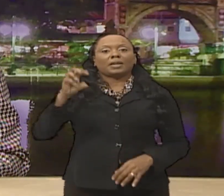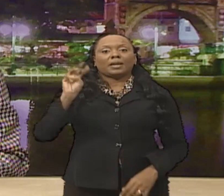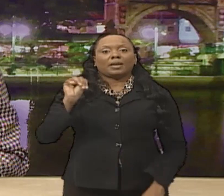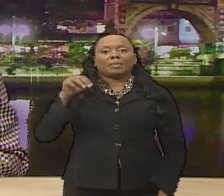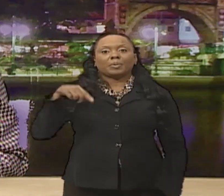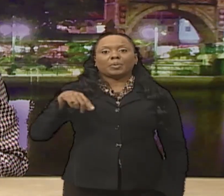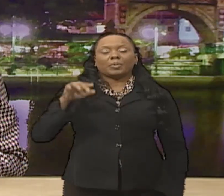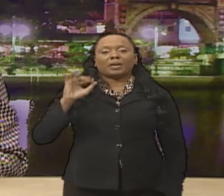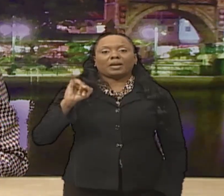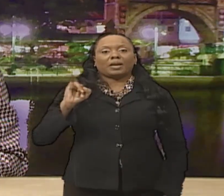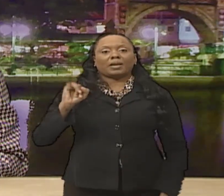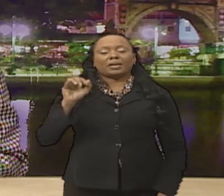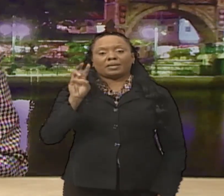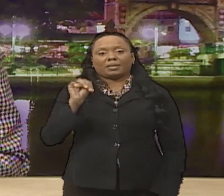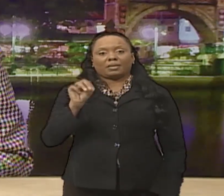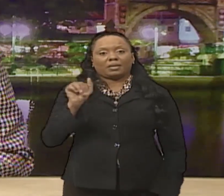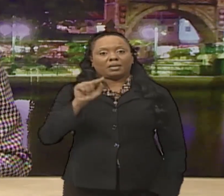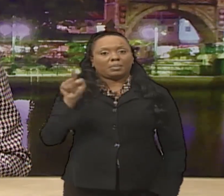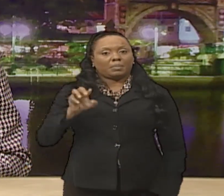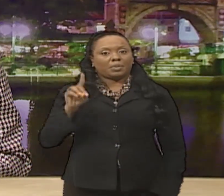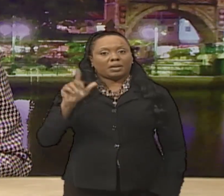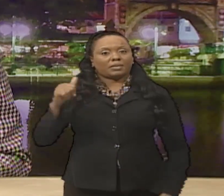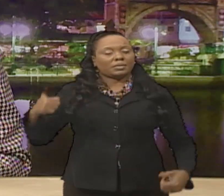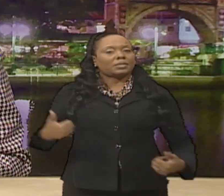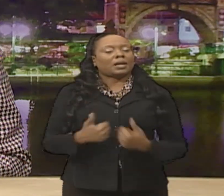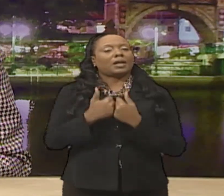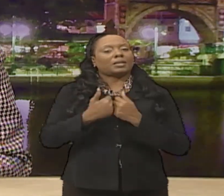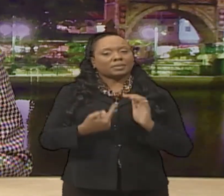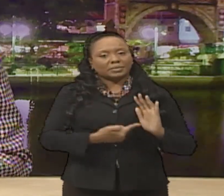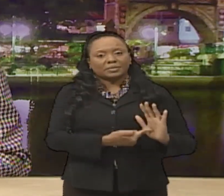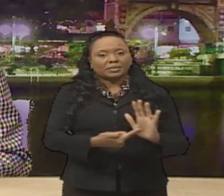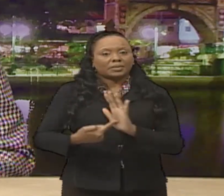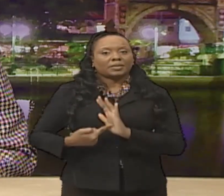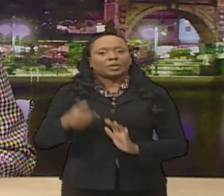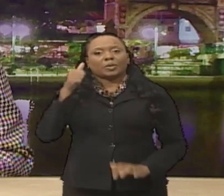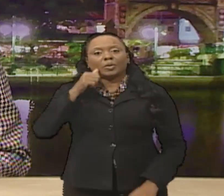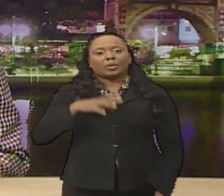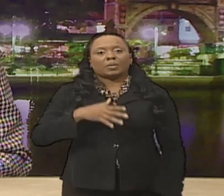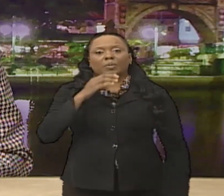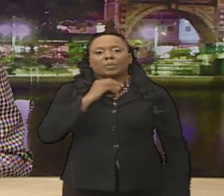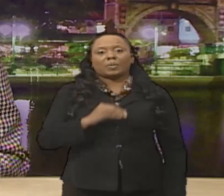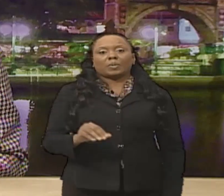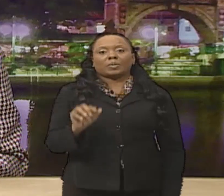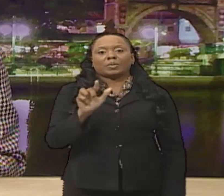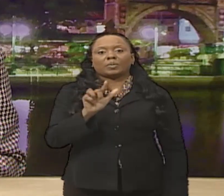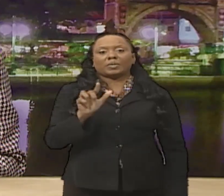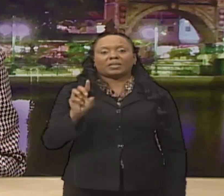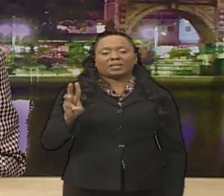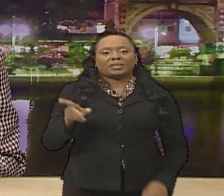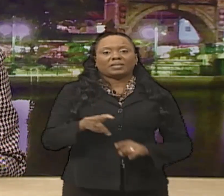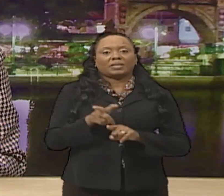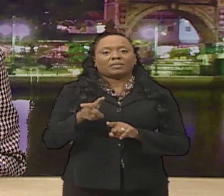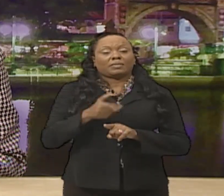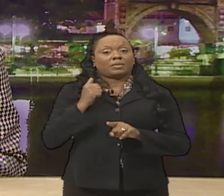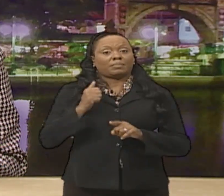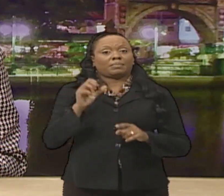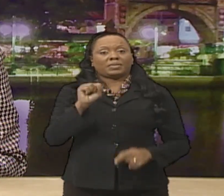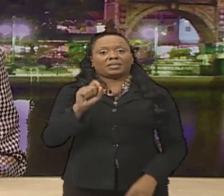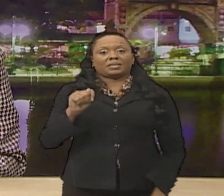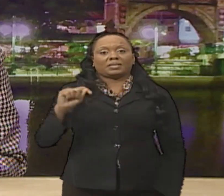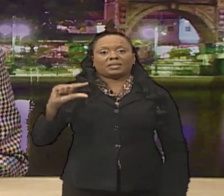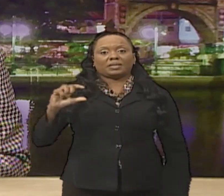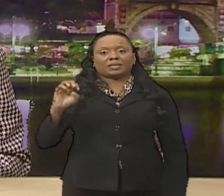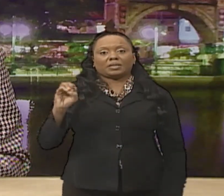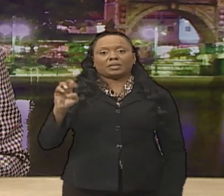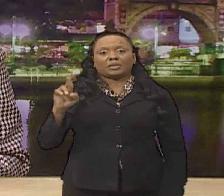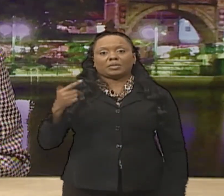Socotologist MQI Mazda Challenge has officially been revealed. She is a 26-year-old resident of Flat Rock, St.